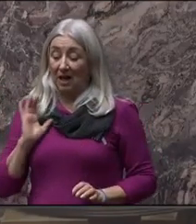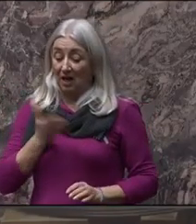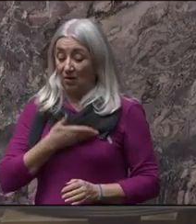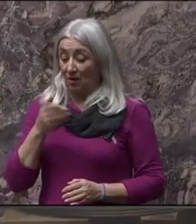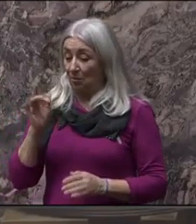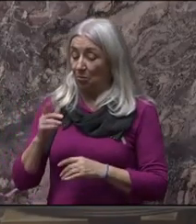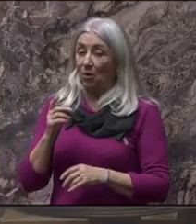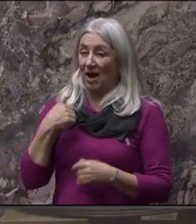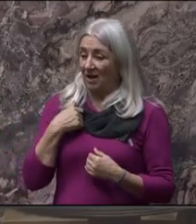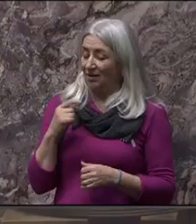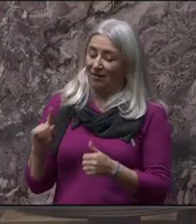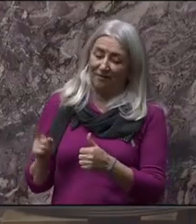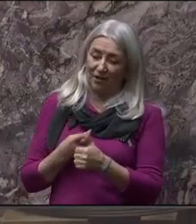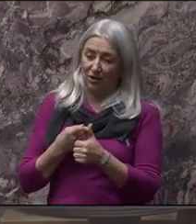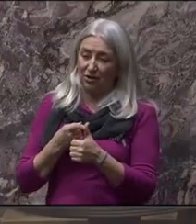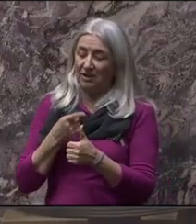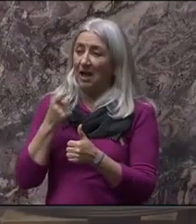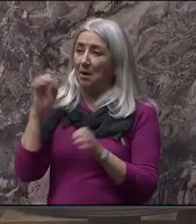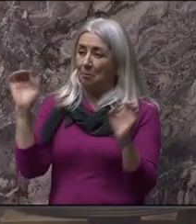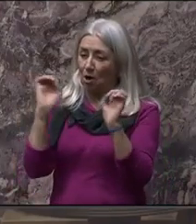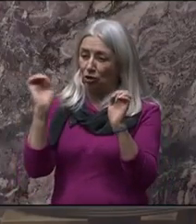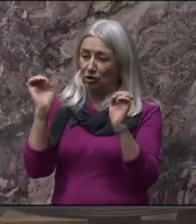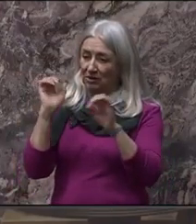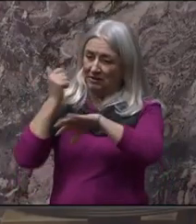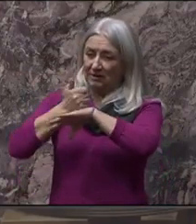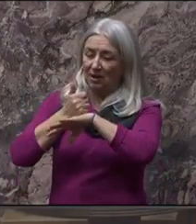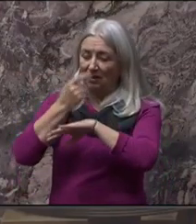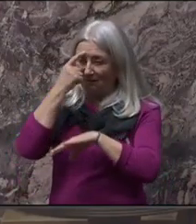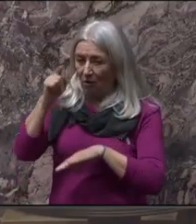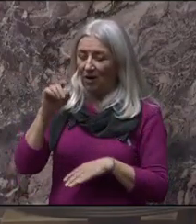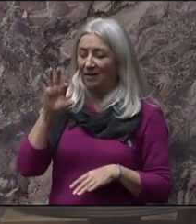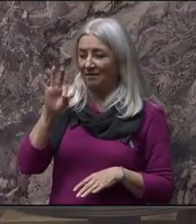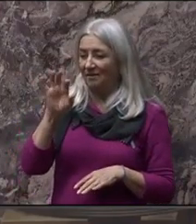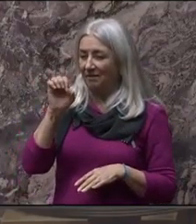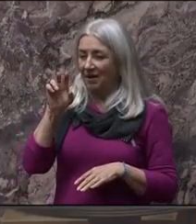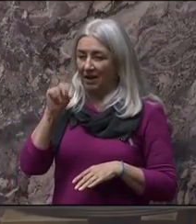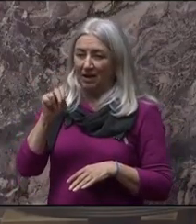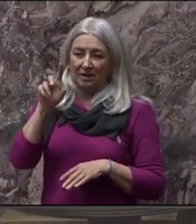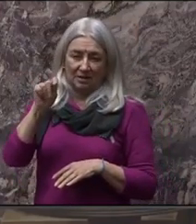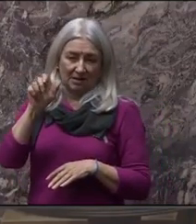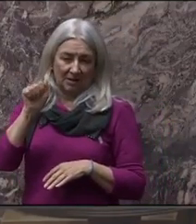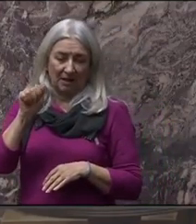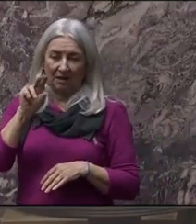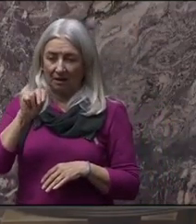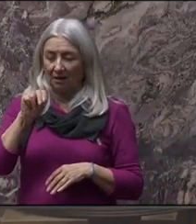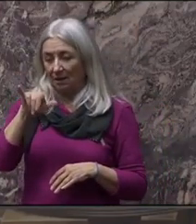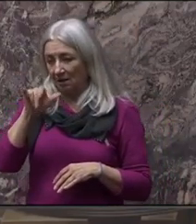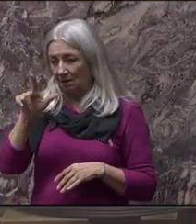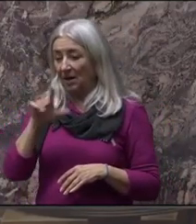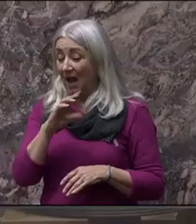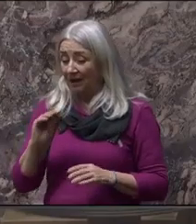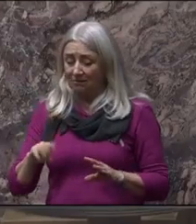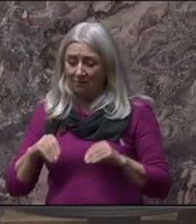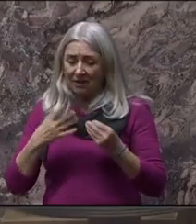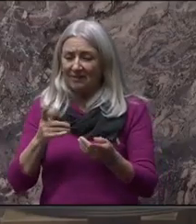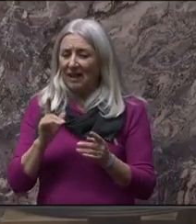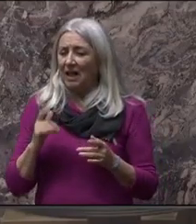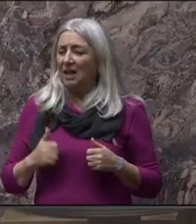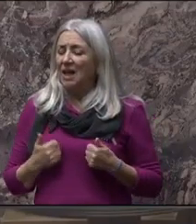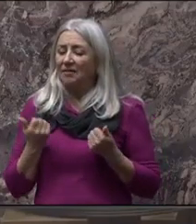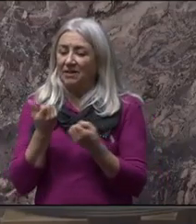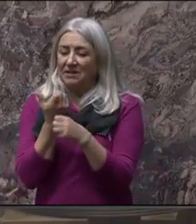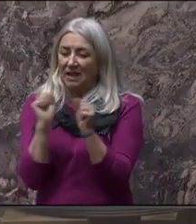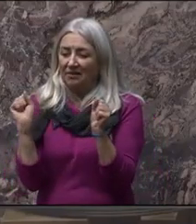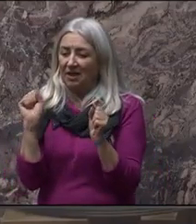public health emergency for fentanyl and the first to deregulate life-saving naloxone kits and get them into the hands of